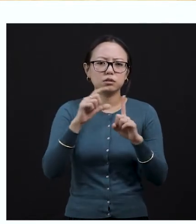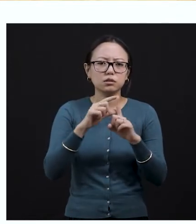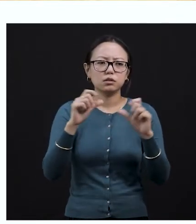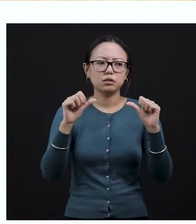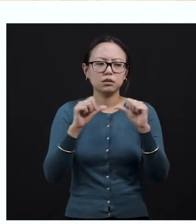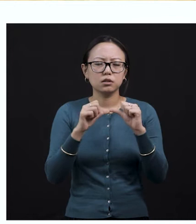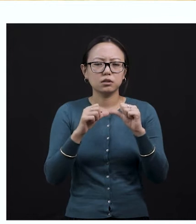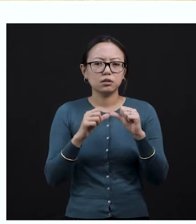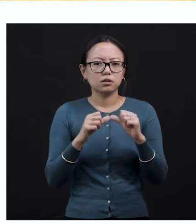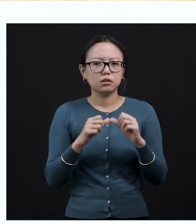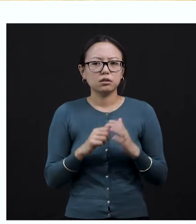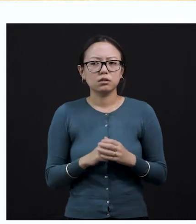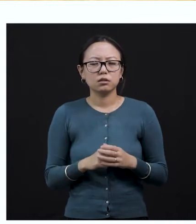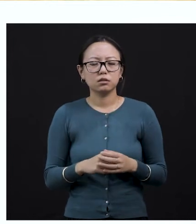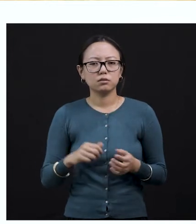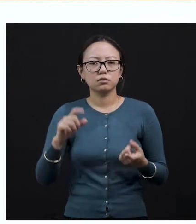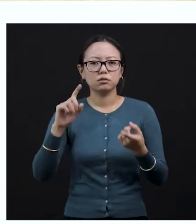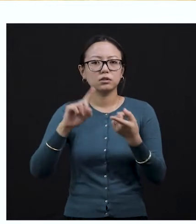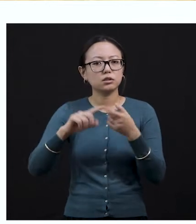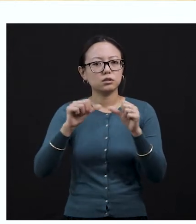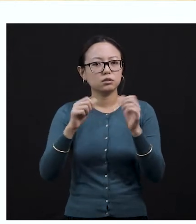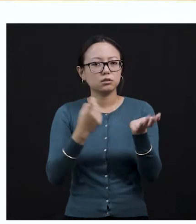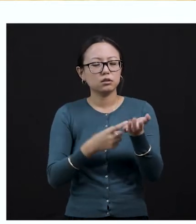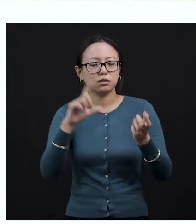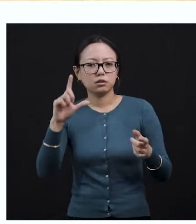Veda is a collection of poems, all right.